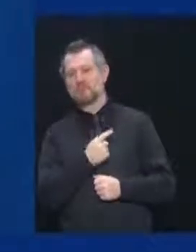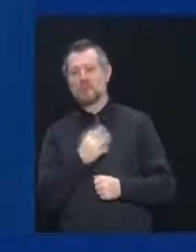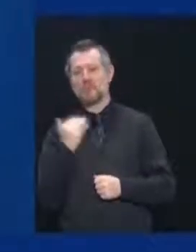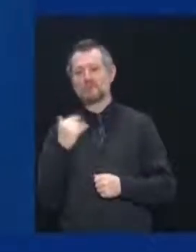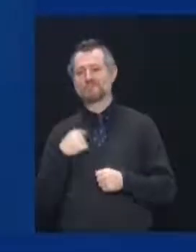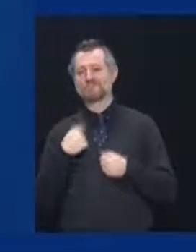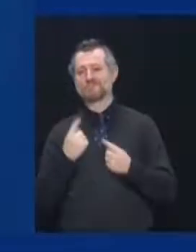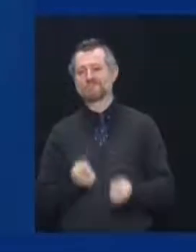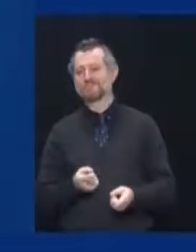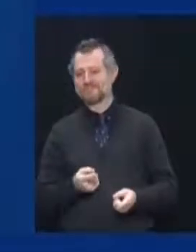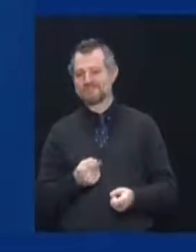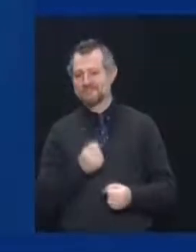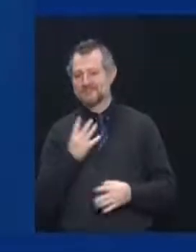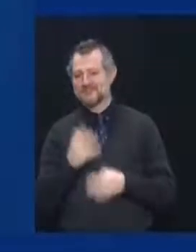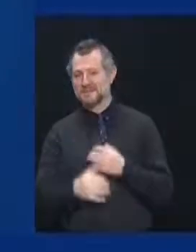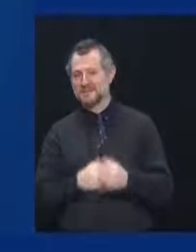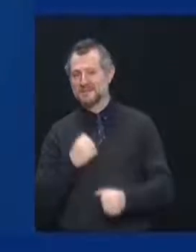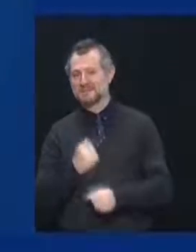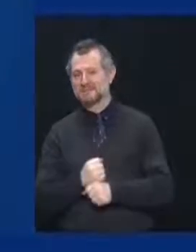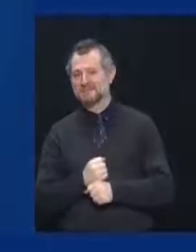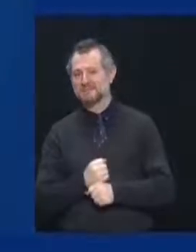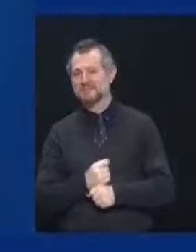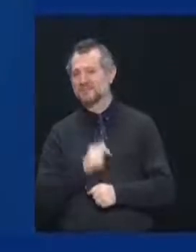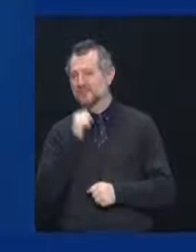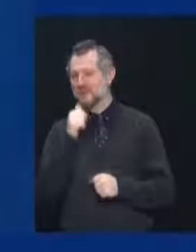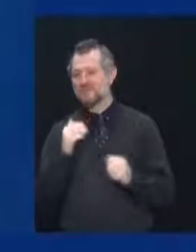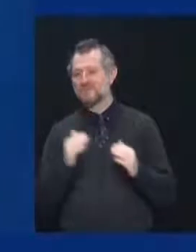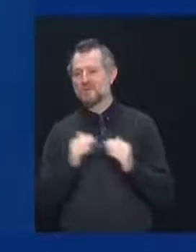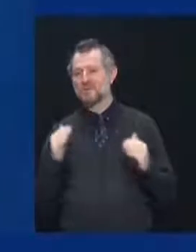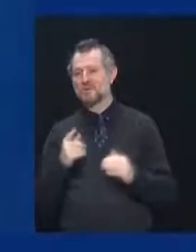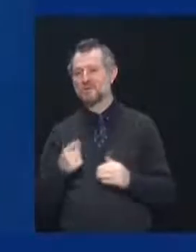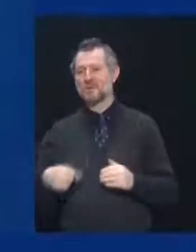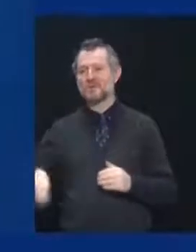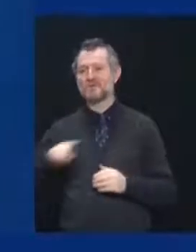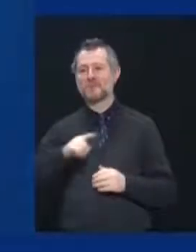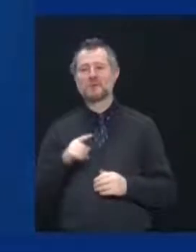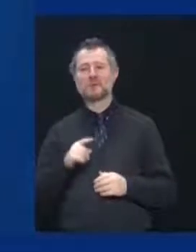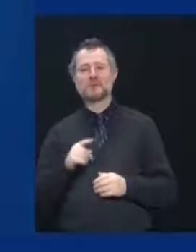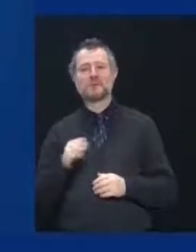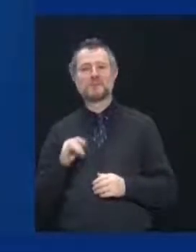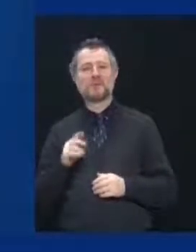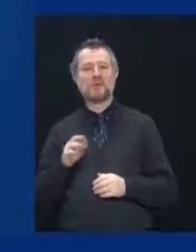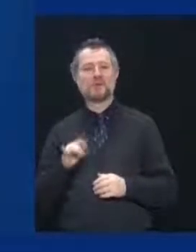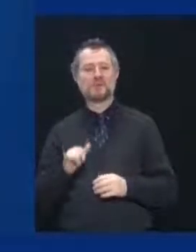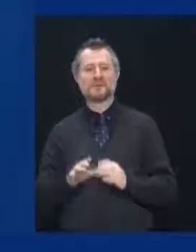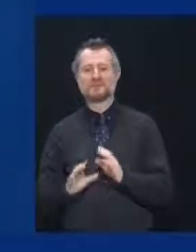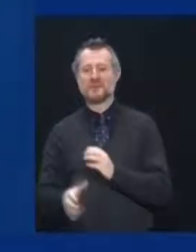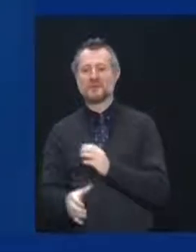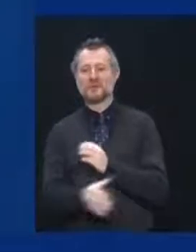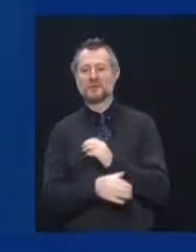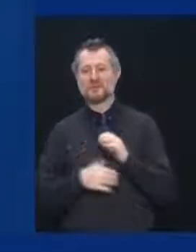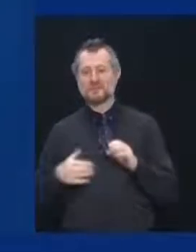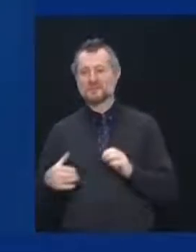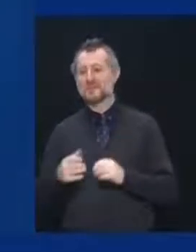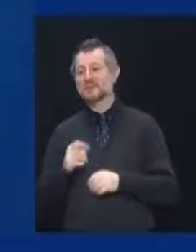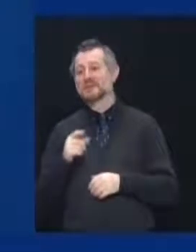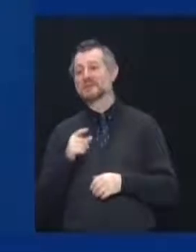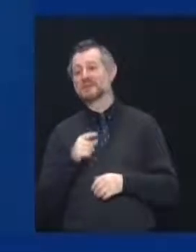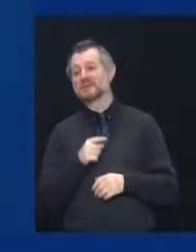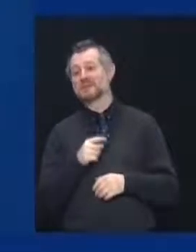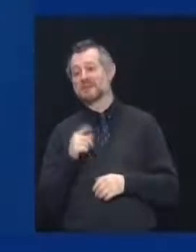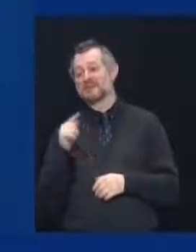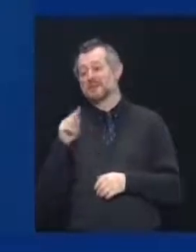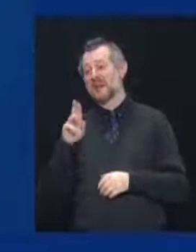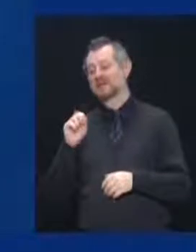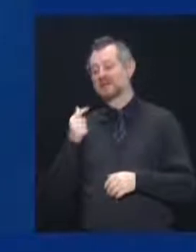reasons for lack of trust. If you went through the Tuskegee experiment, so to